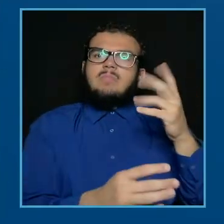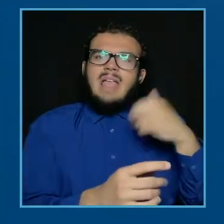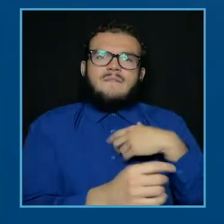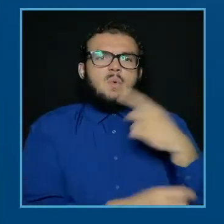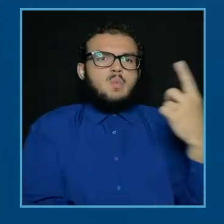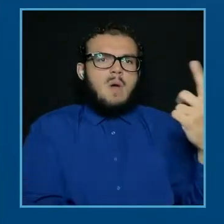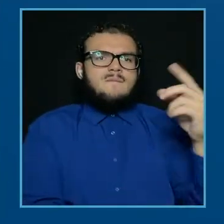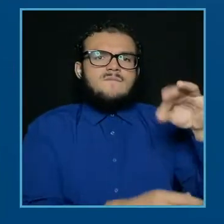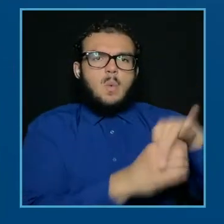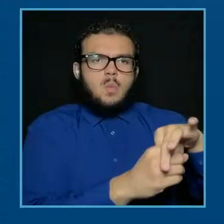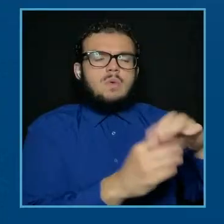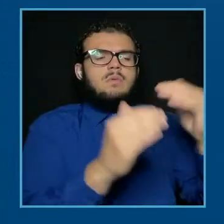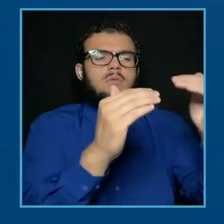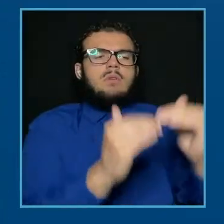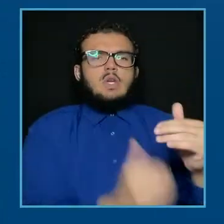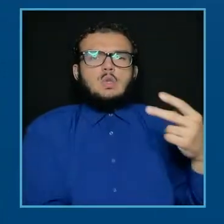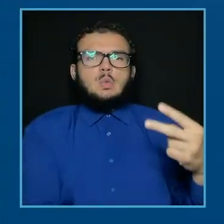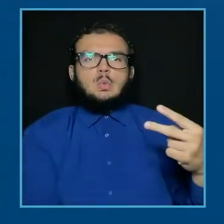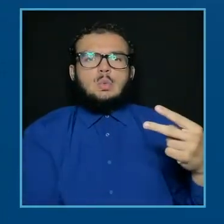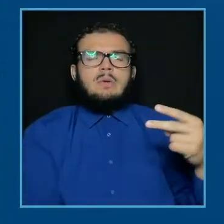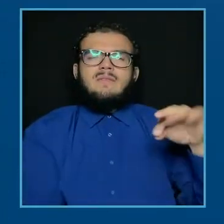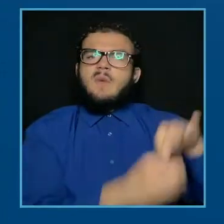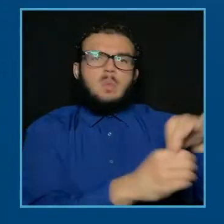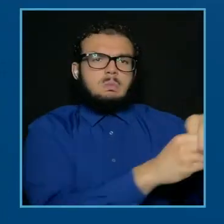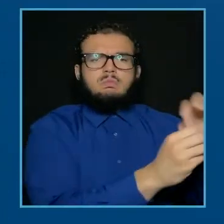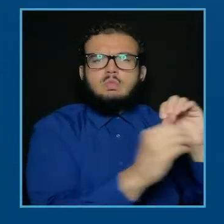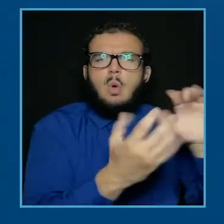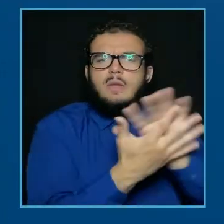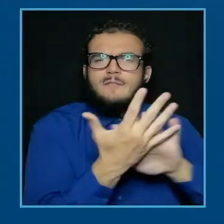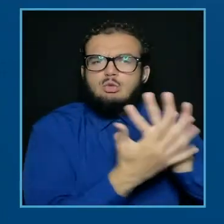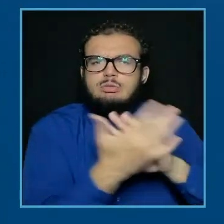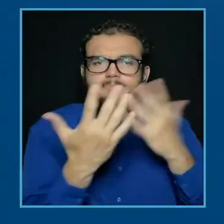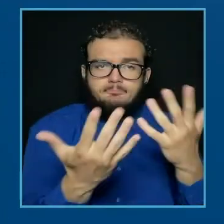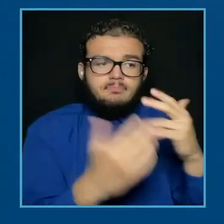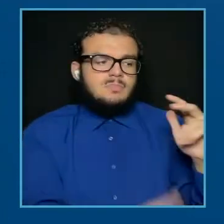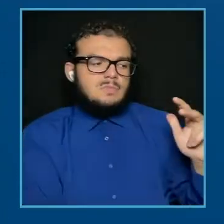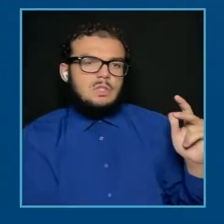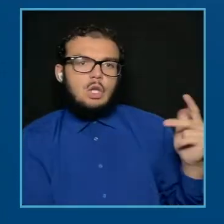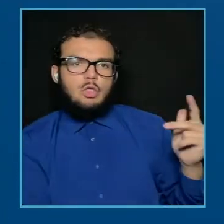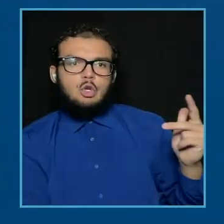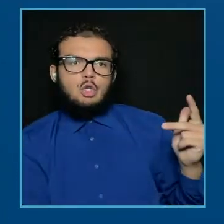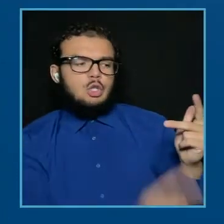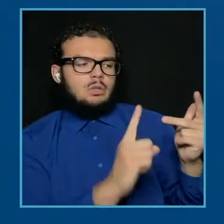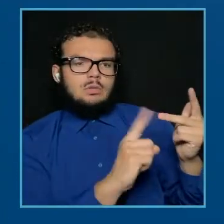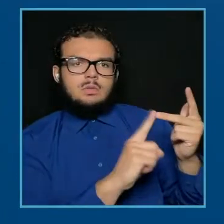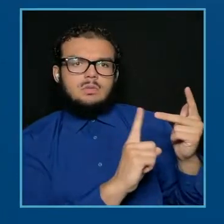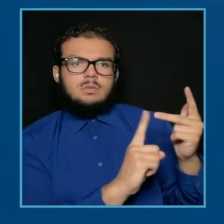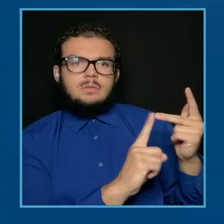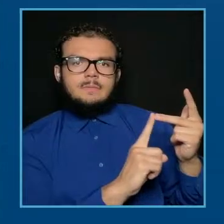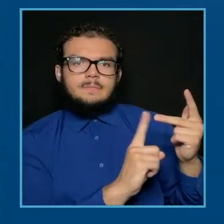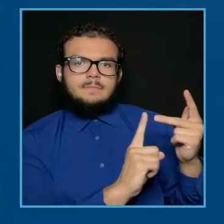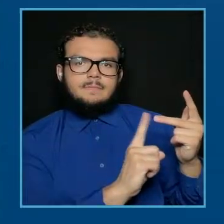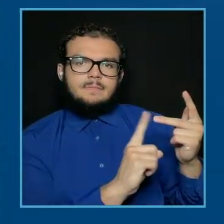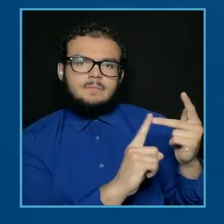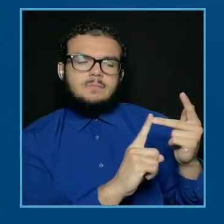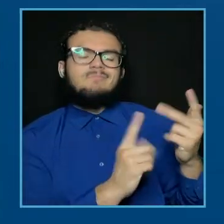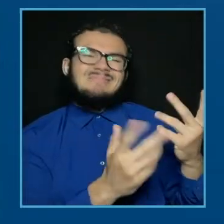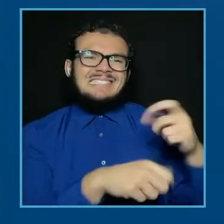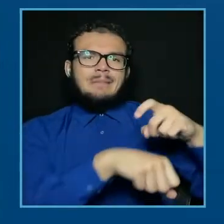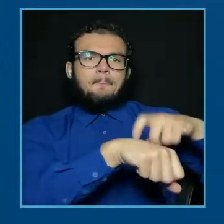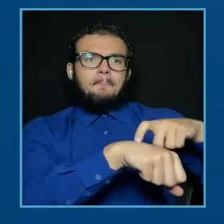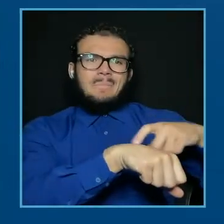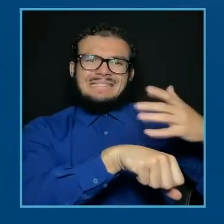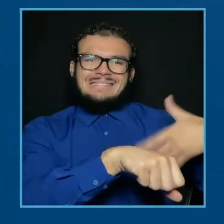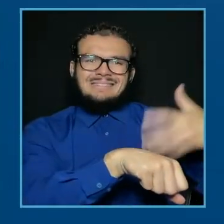ballot. They had 2 votes on the next. No confusion about that. The third ballot, however, in the interest of time, put